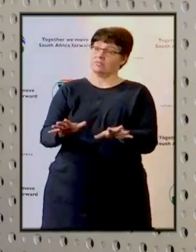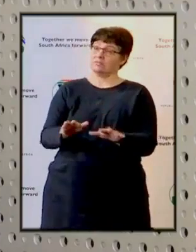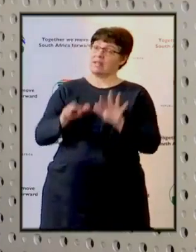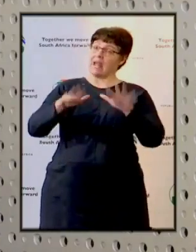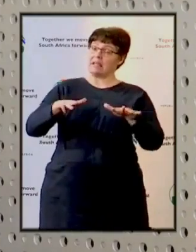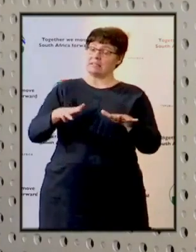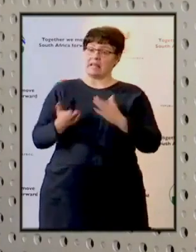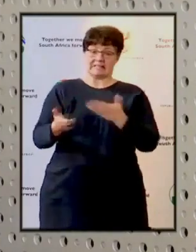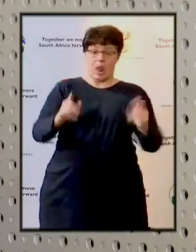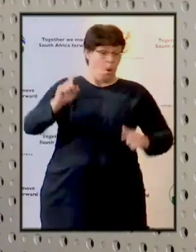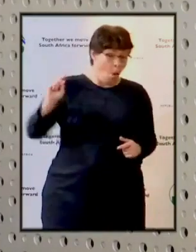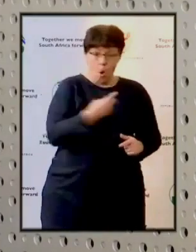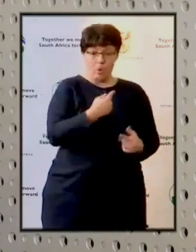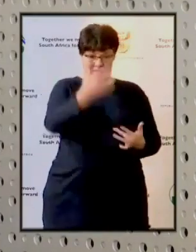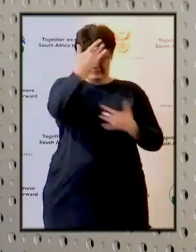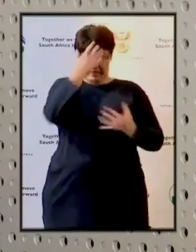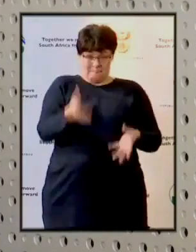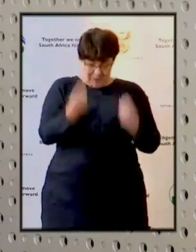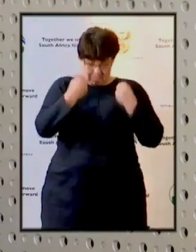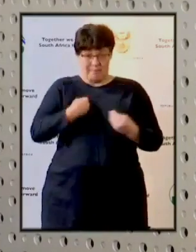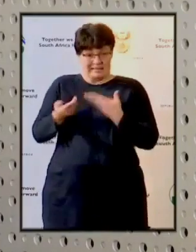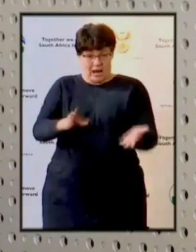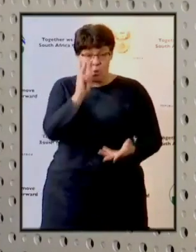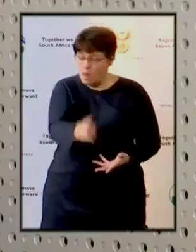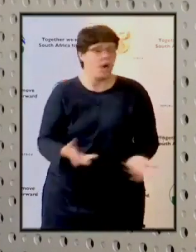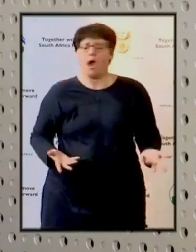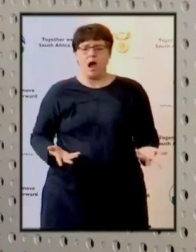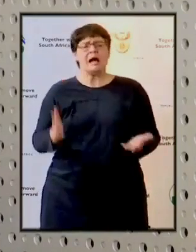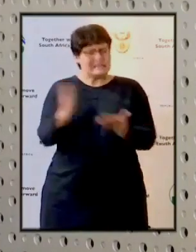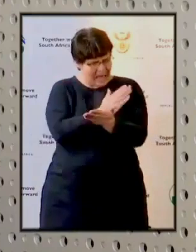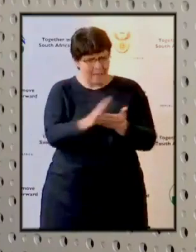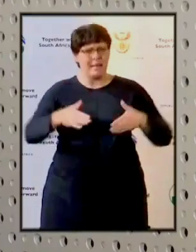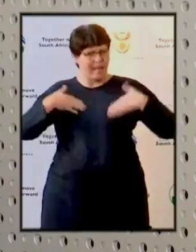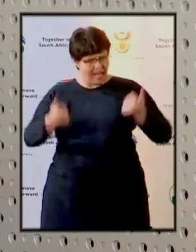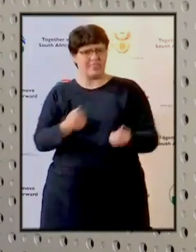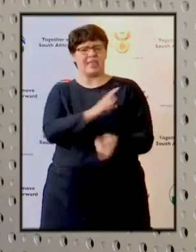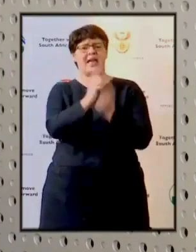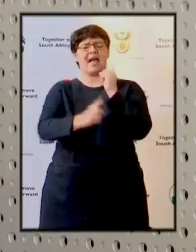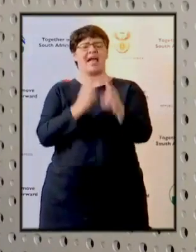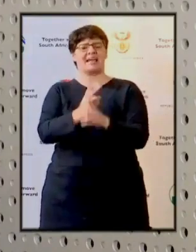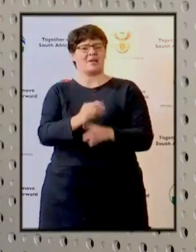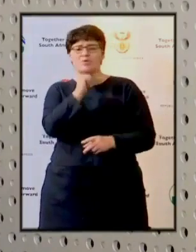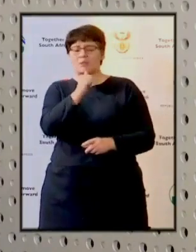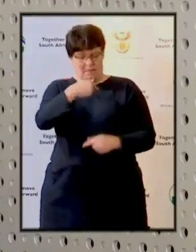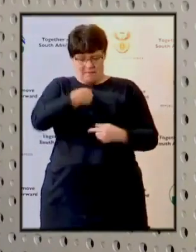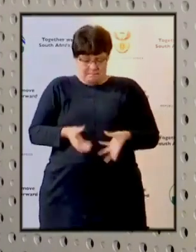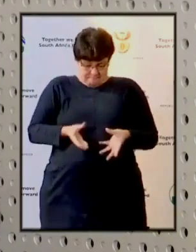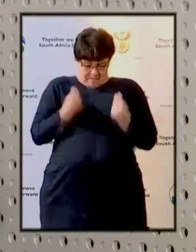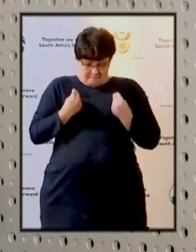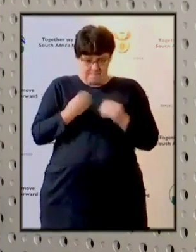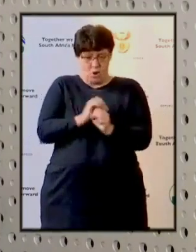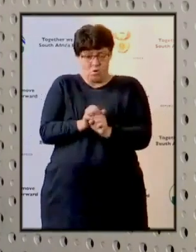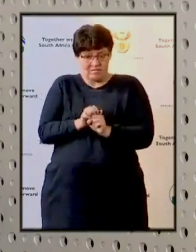need to stretch it out because it gives more people the chance to recover. Even if you are going to get COVID-19,